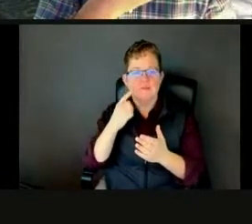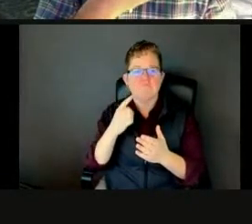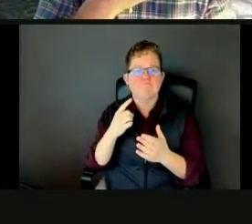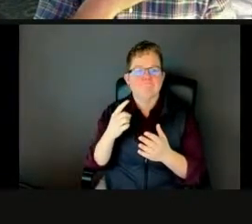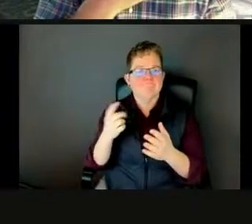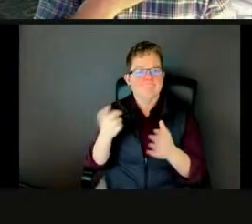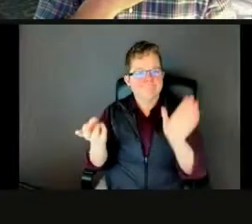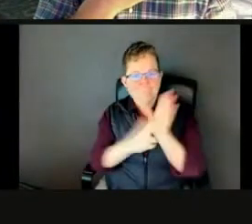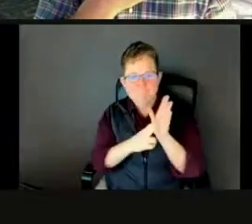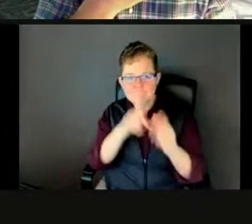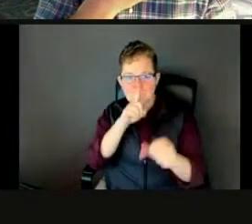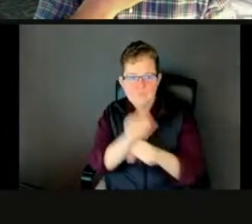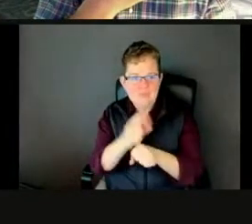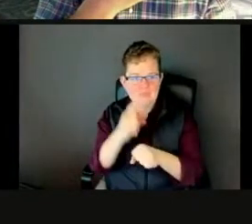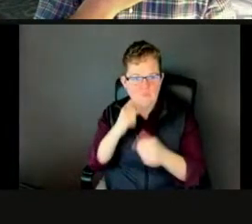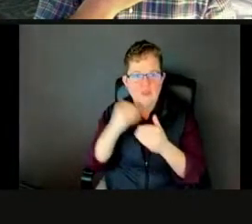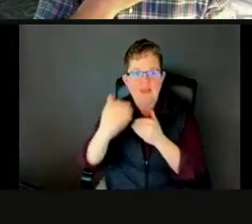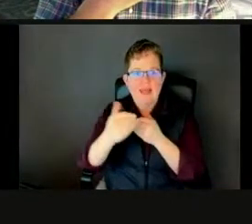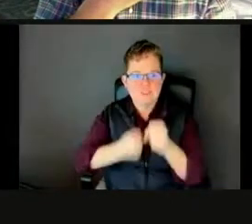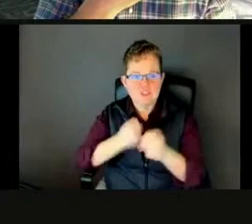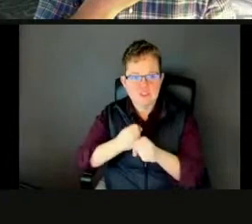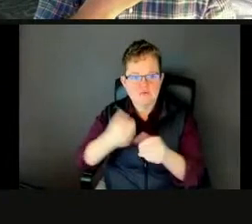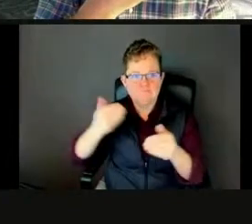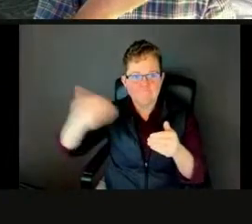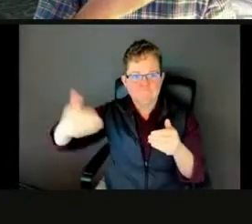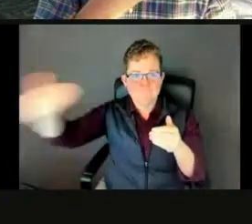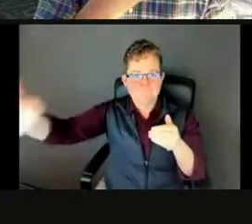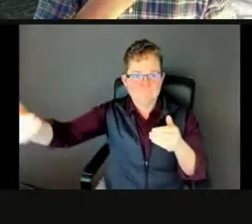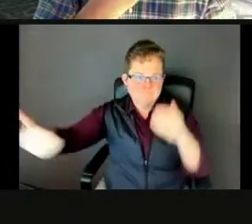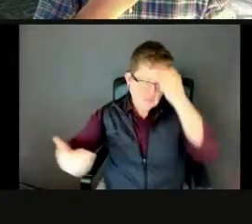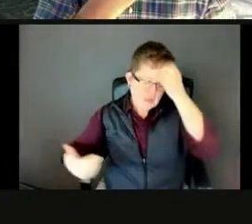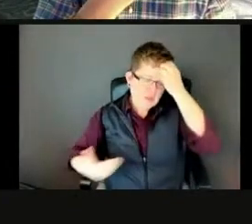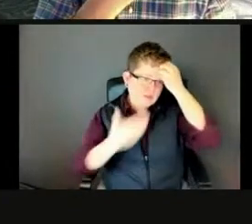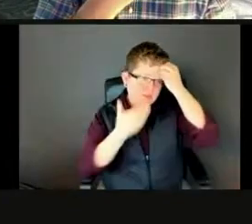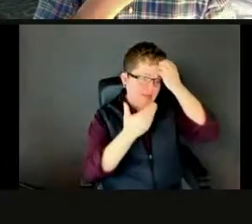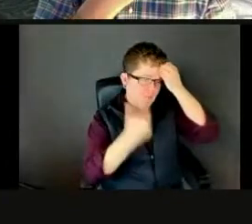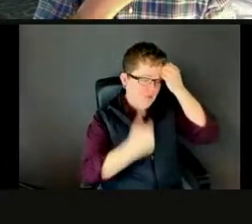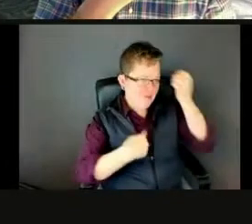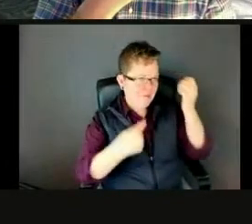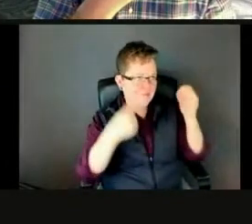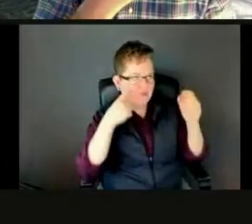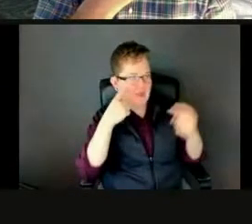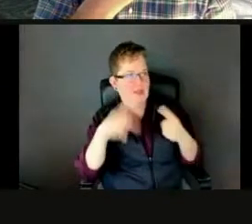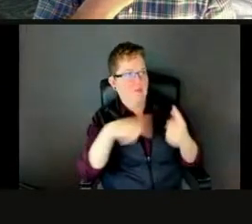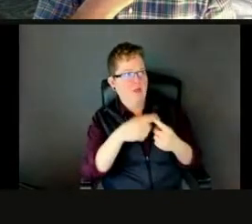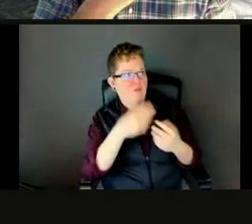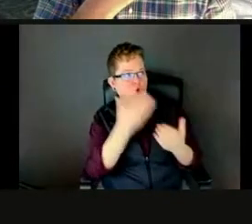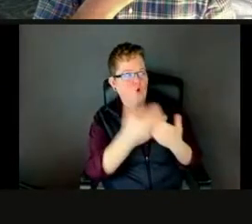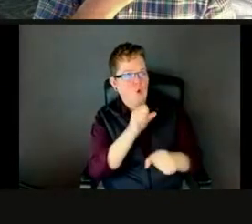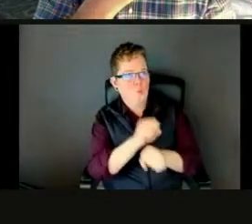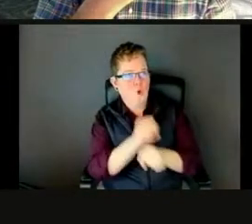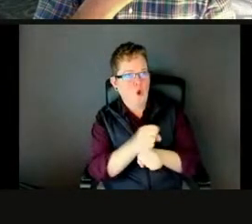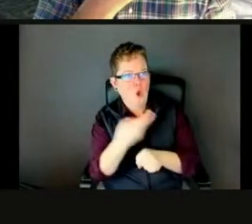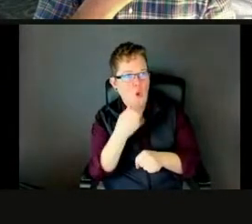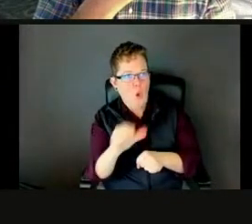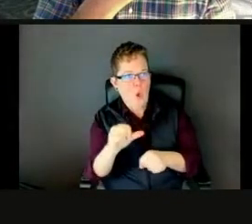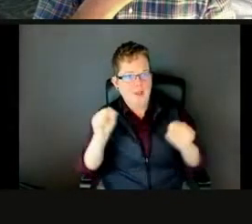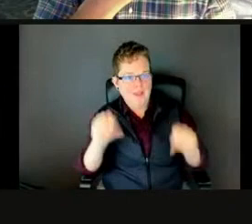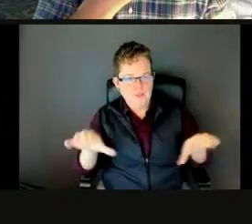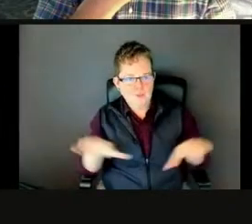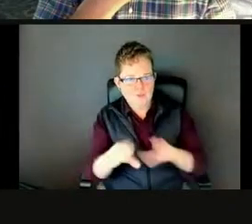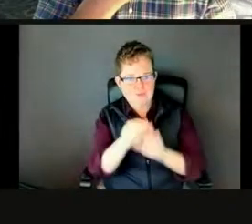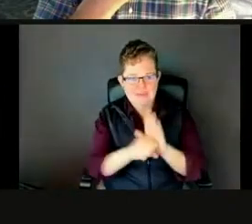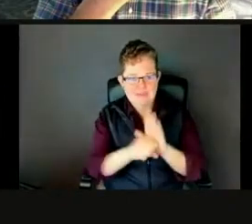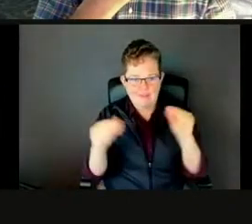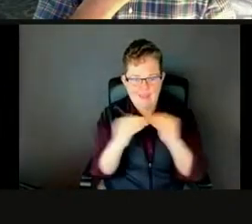on. Okay, thank you. Just thinking about hopefully the good work that Councillor Hoy can get done at the state level. If we